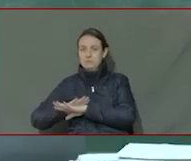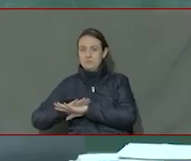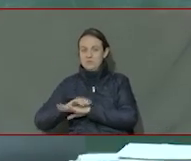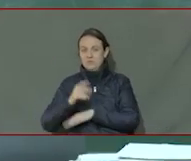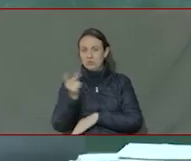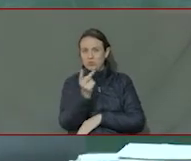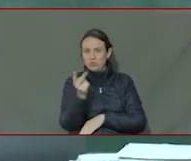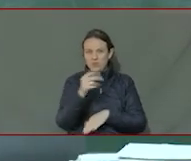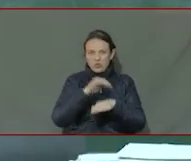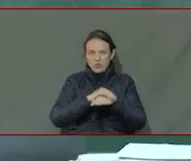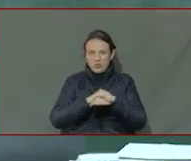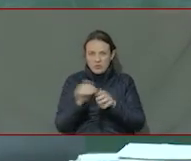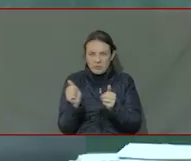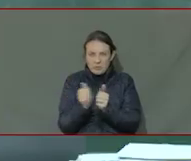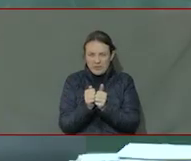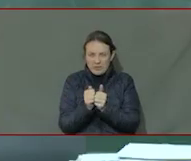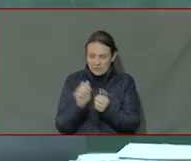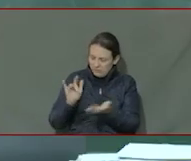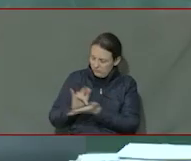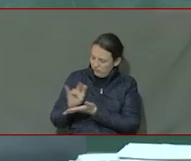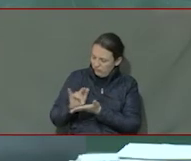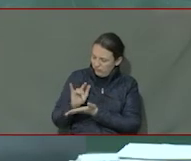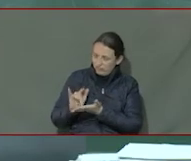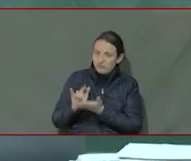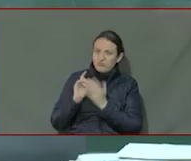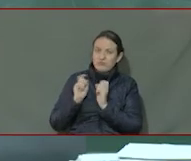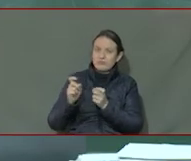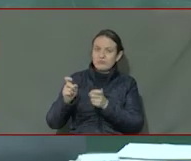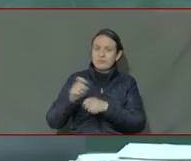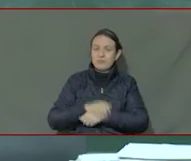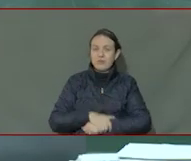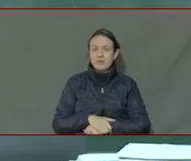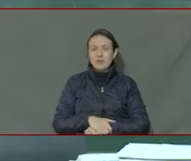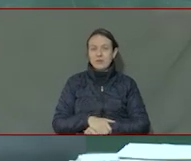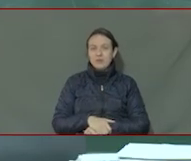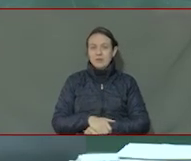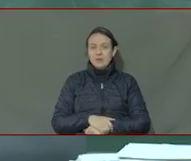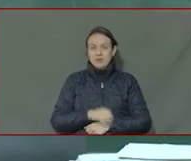friend and say, how will you calculate that?